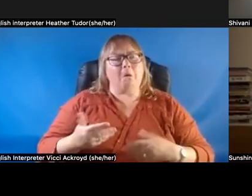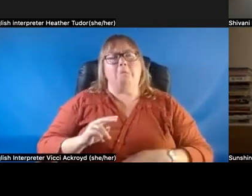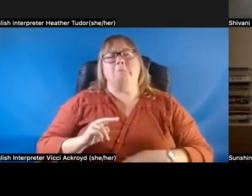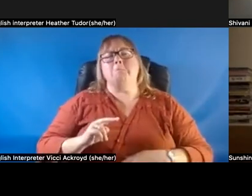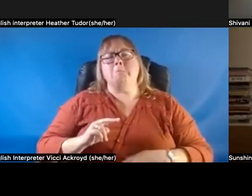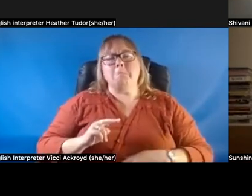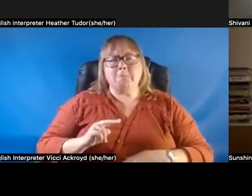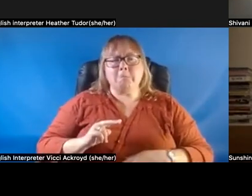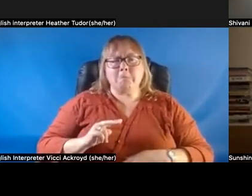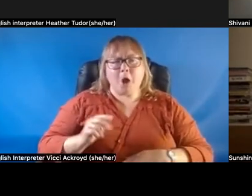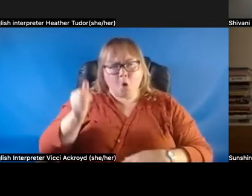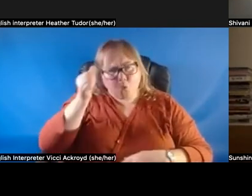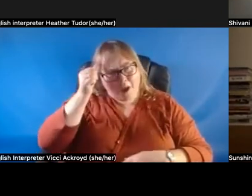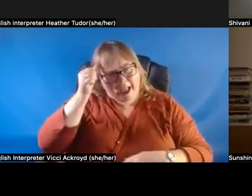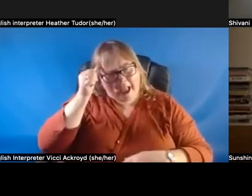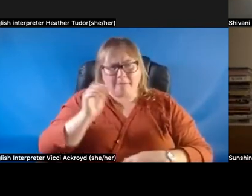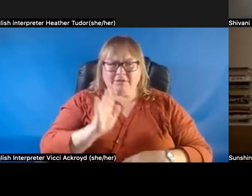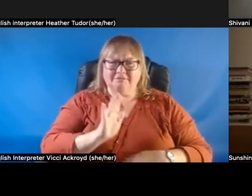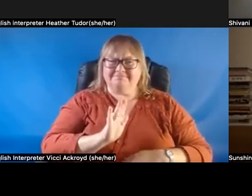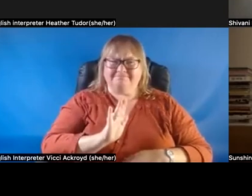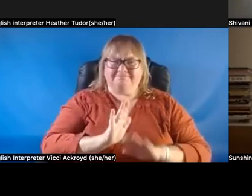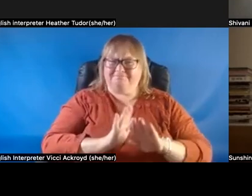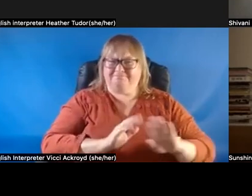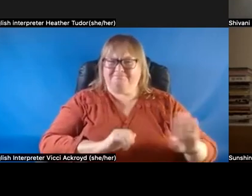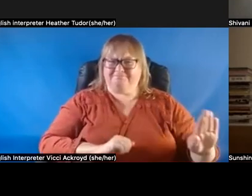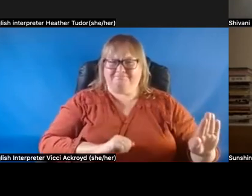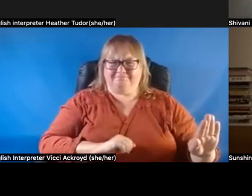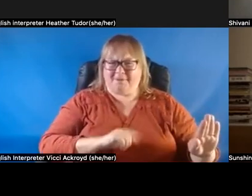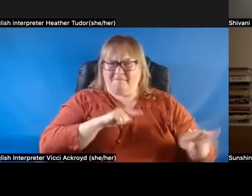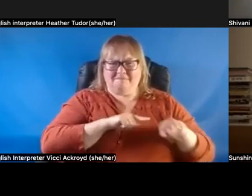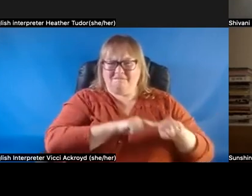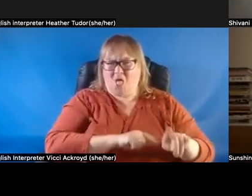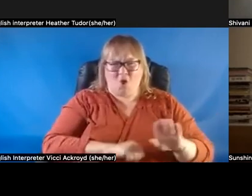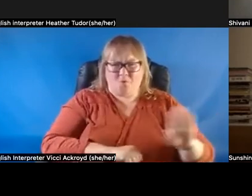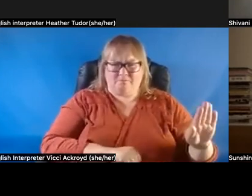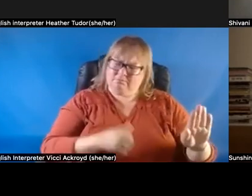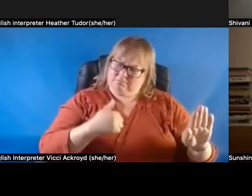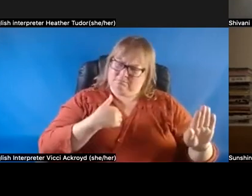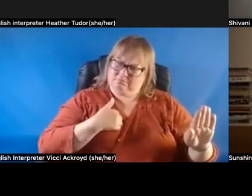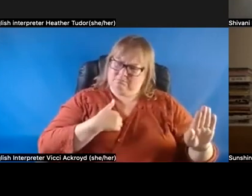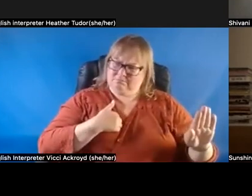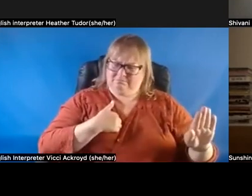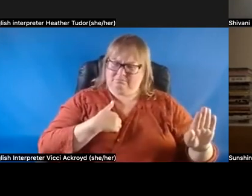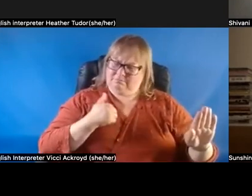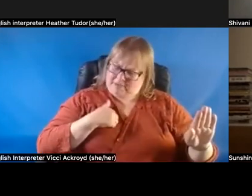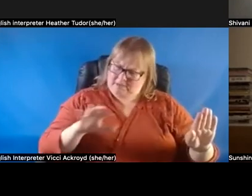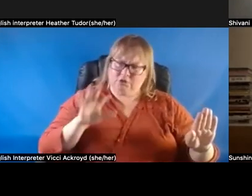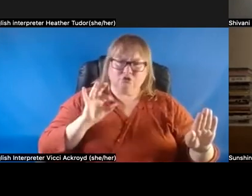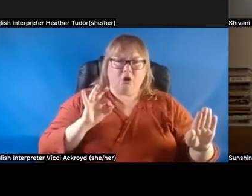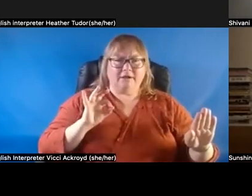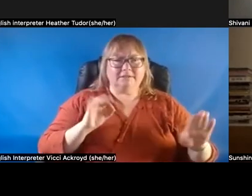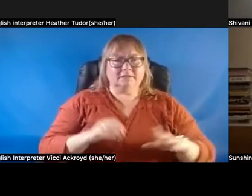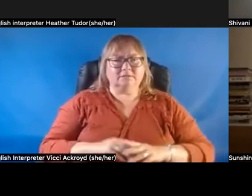it, but it's becoming our choice of not really implementing it. I know, even though that would give a lot of like, you know,